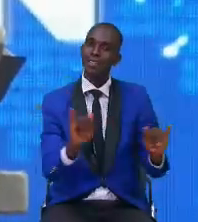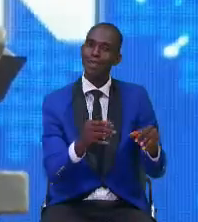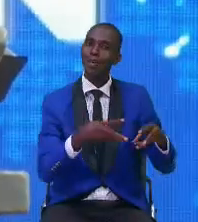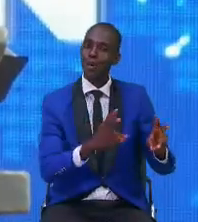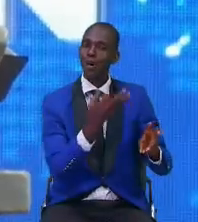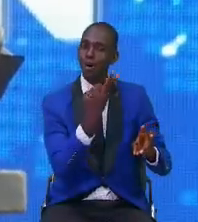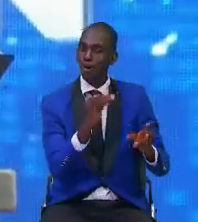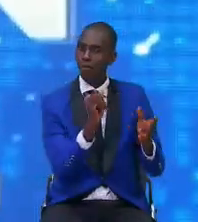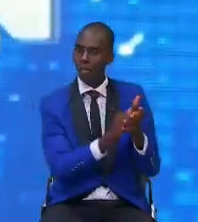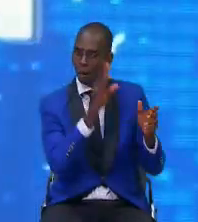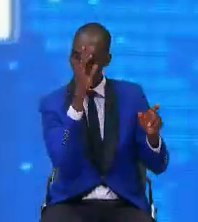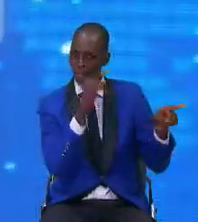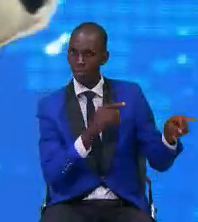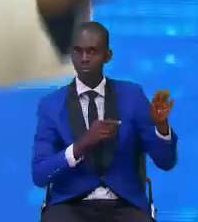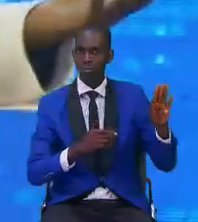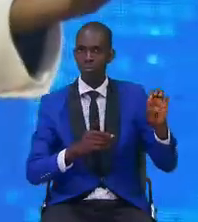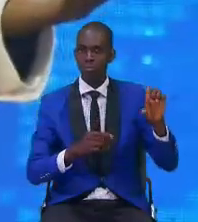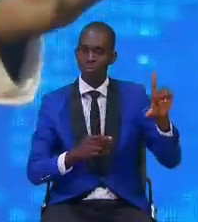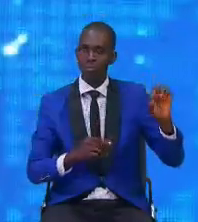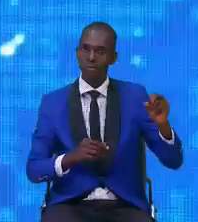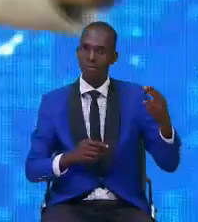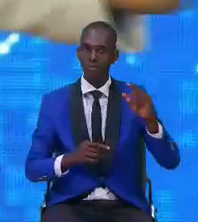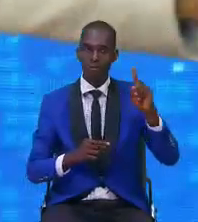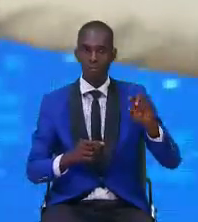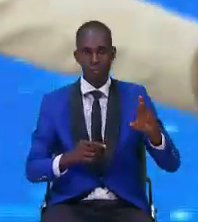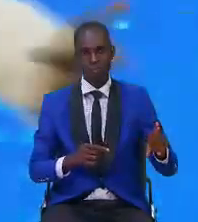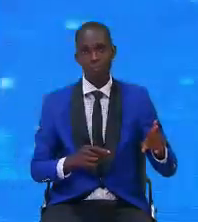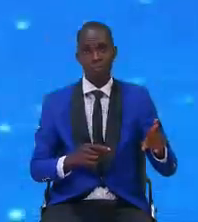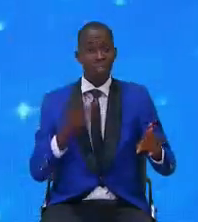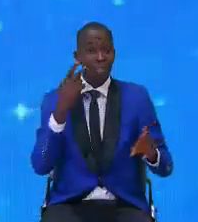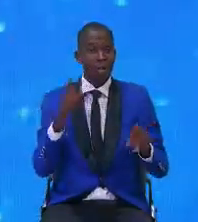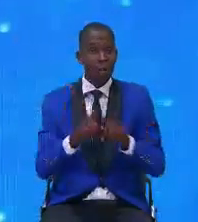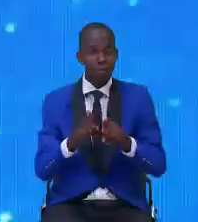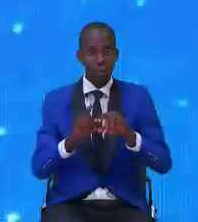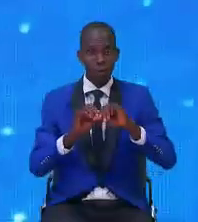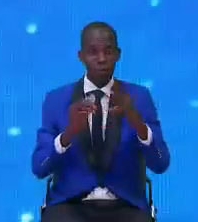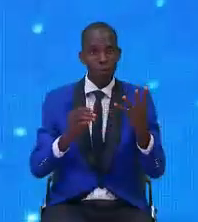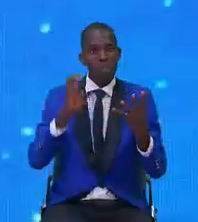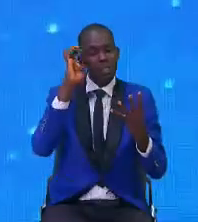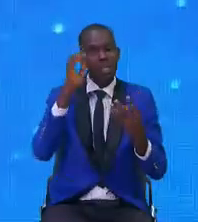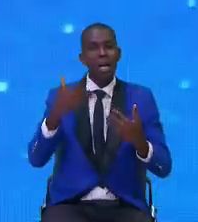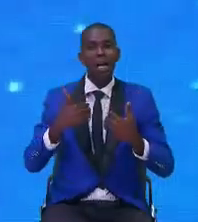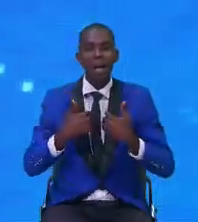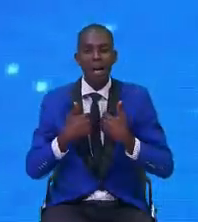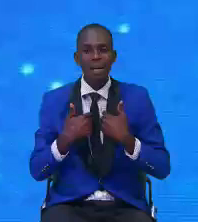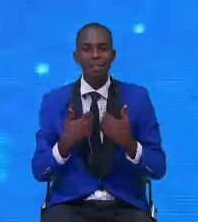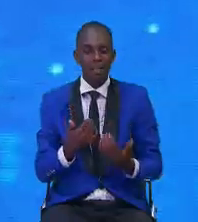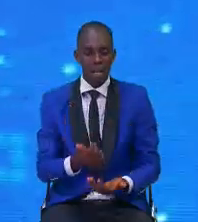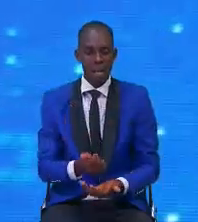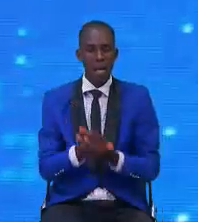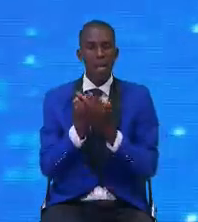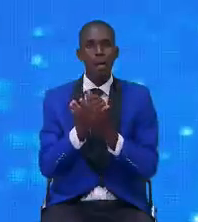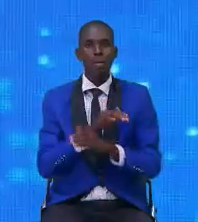then he had helplessness. You see, he called the astrologers. They couldn't help. When somebody has